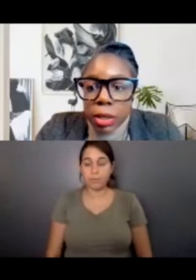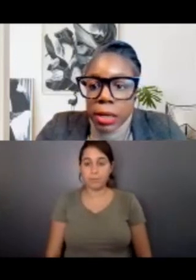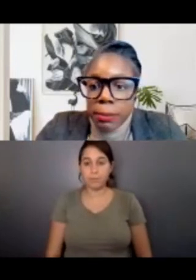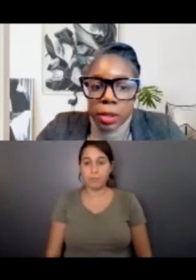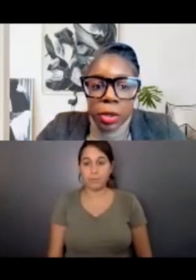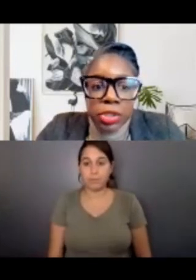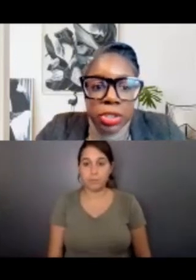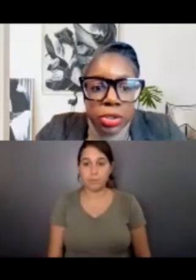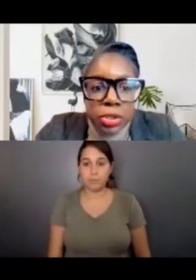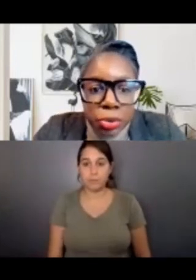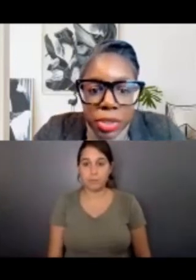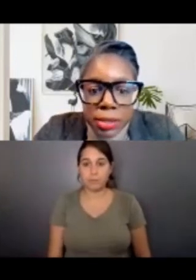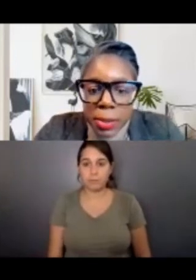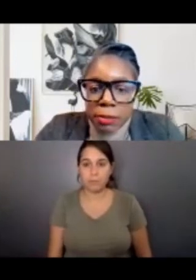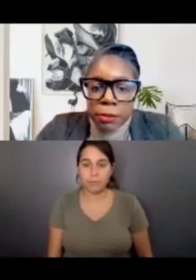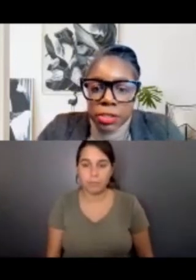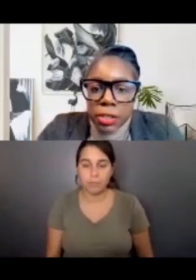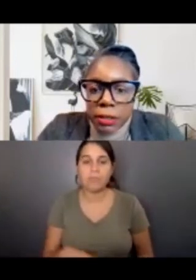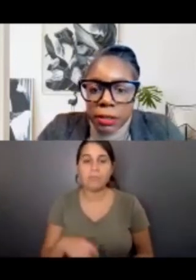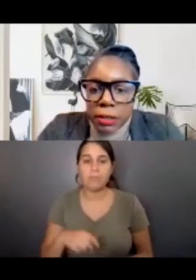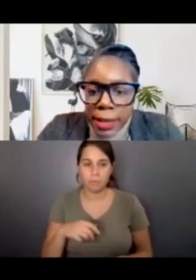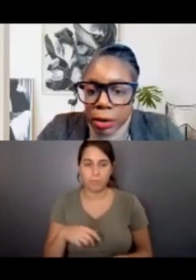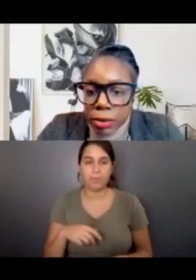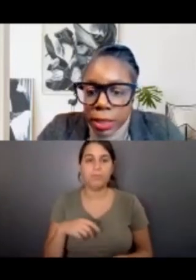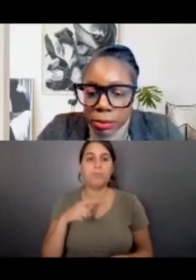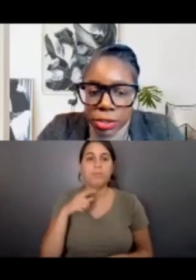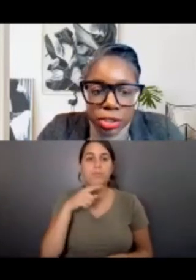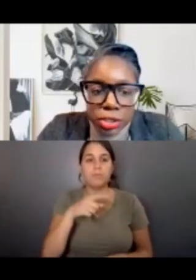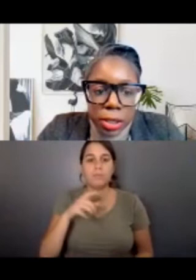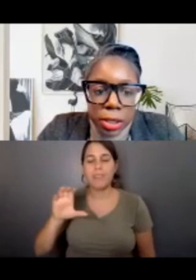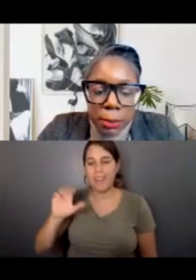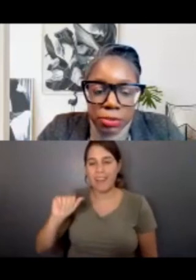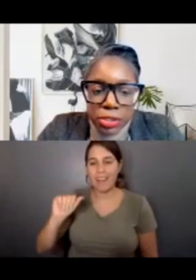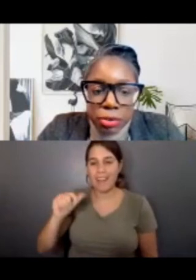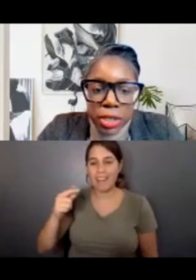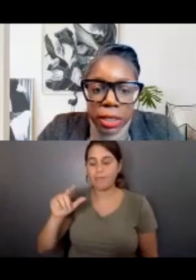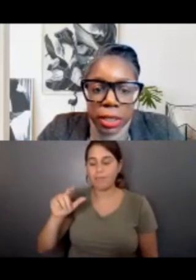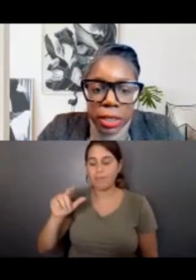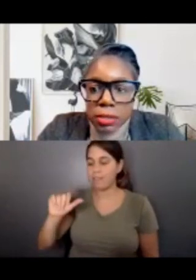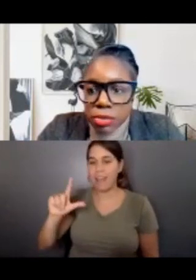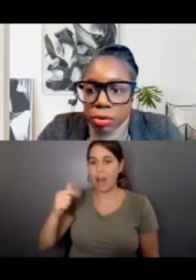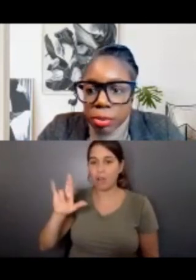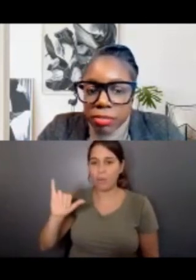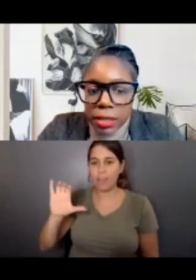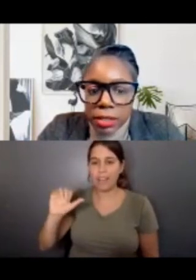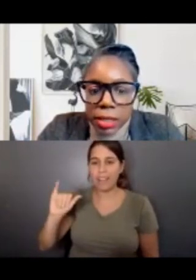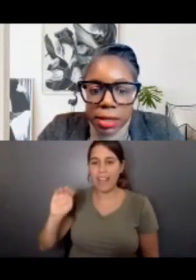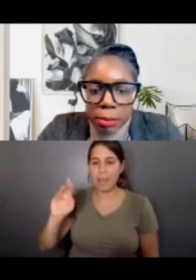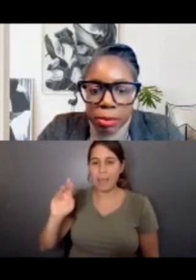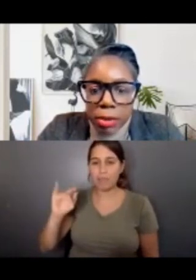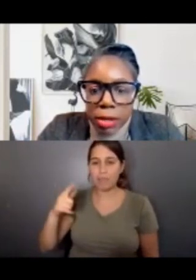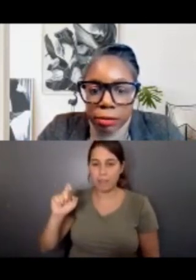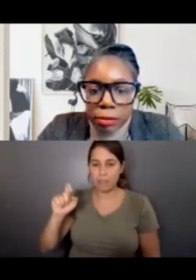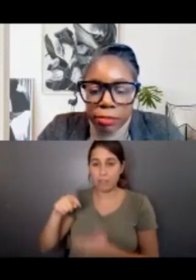So coaches use an expanded version of the Calgary-Cambridge observational checklist. And so we provided here an